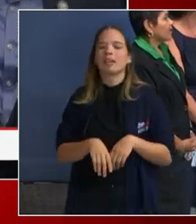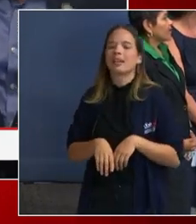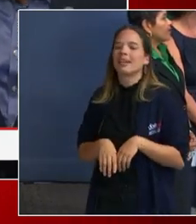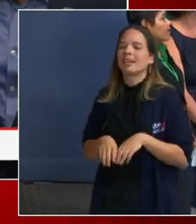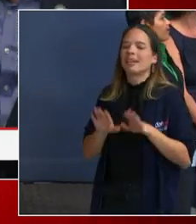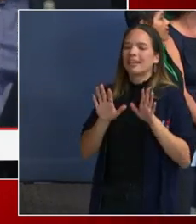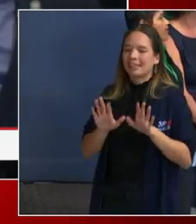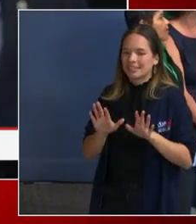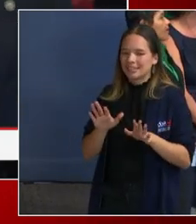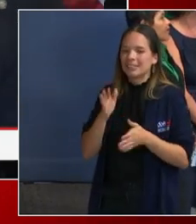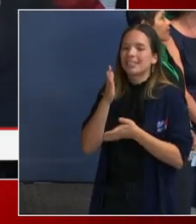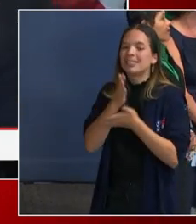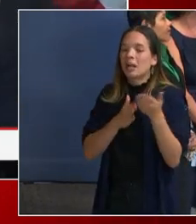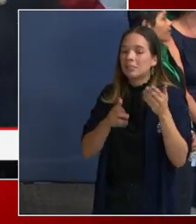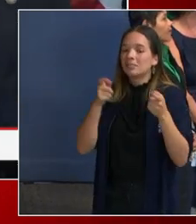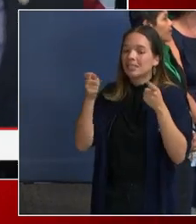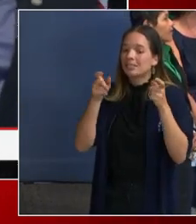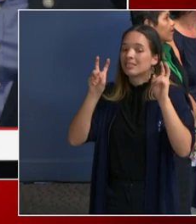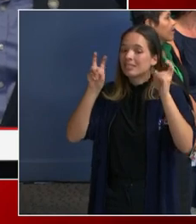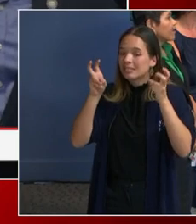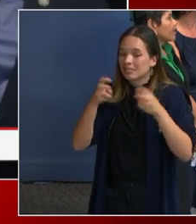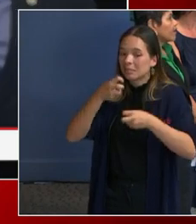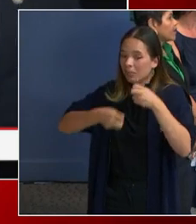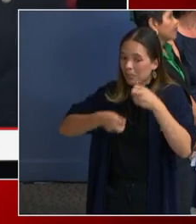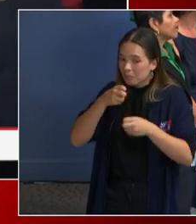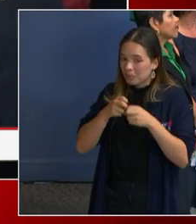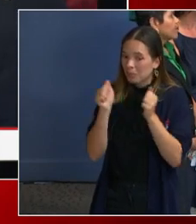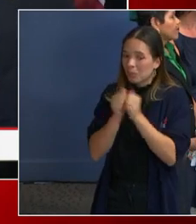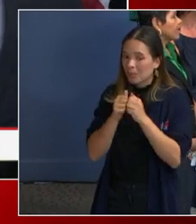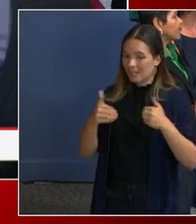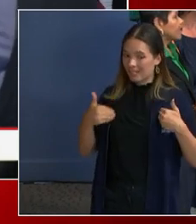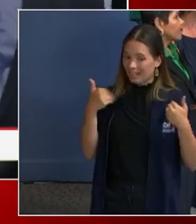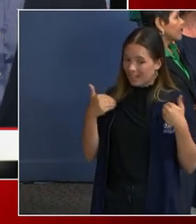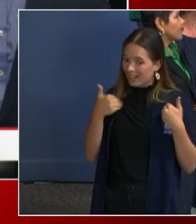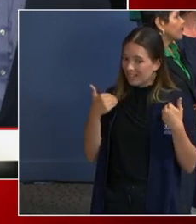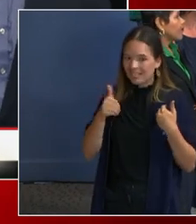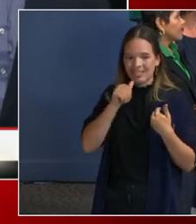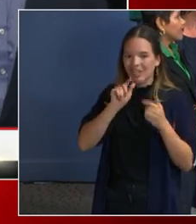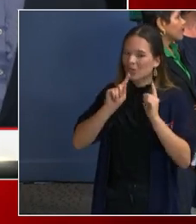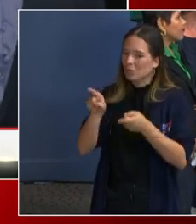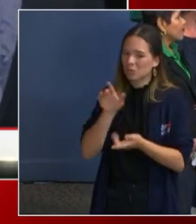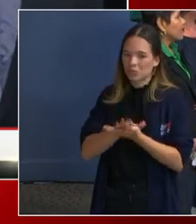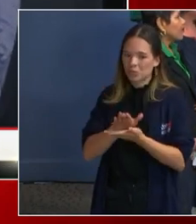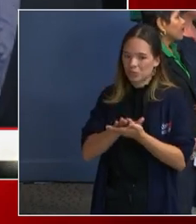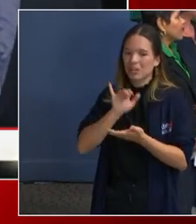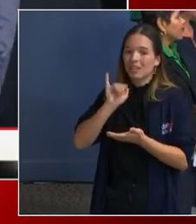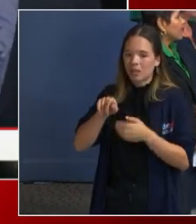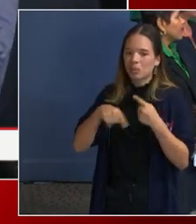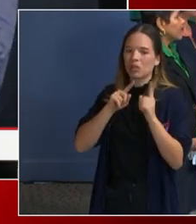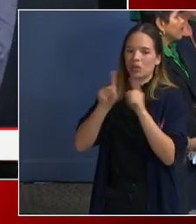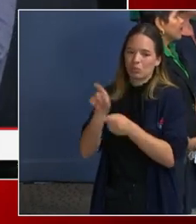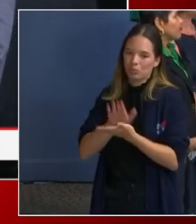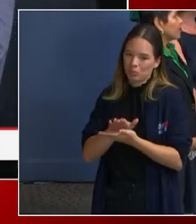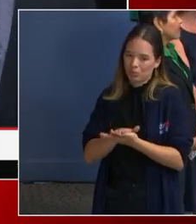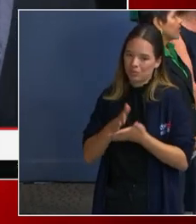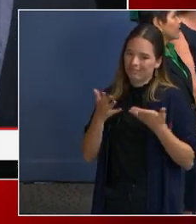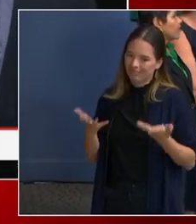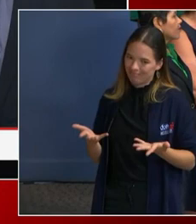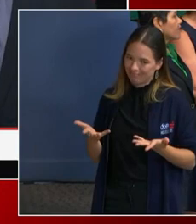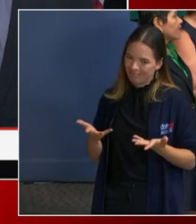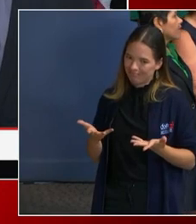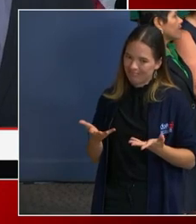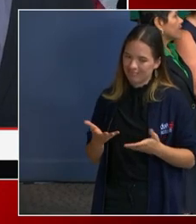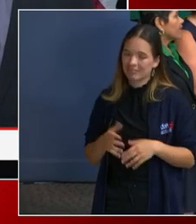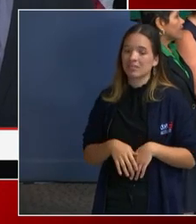with juveniles is not being at school when they're supposed to be at school. So when you ask me, are police enforcing where juveniles